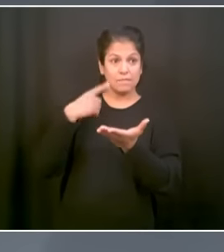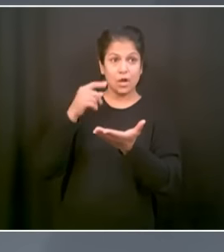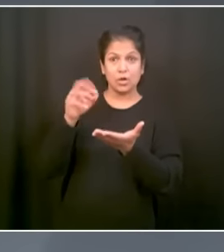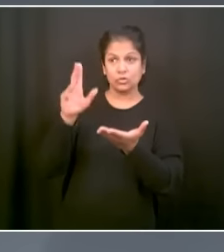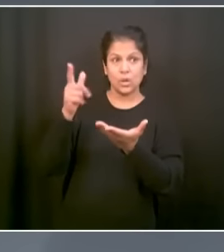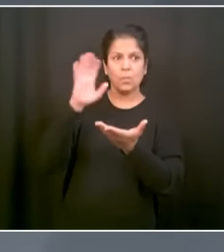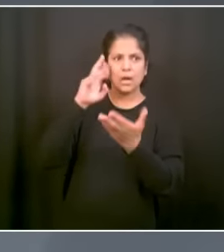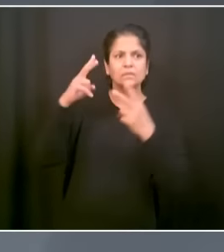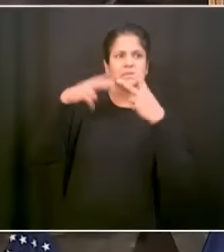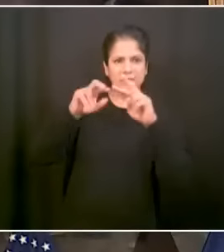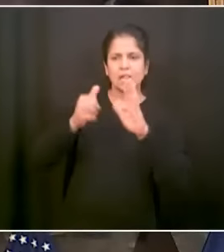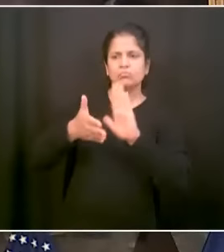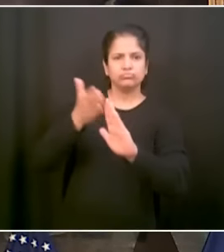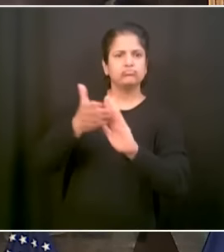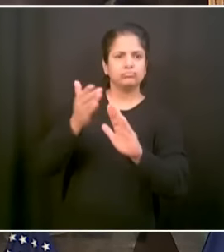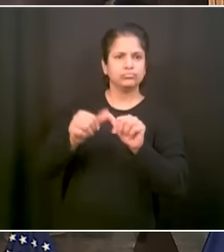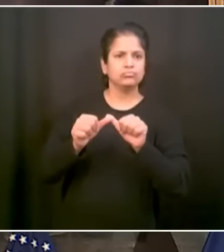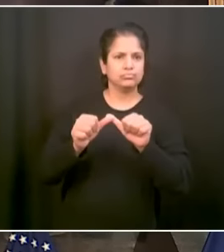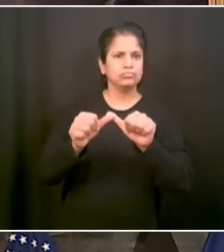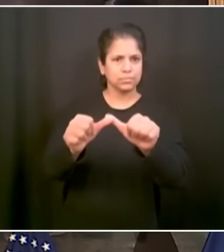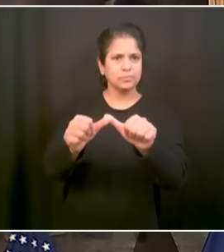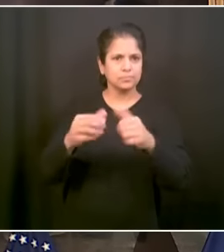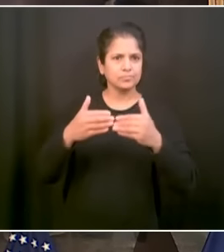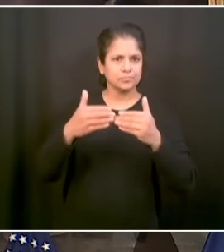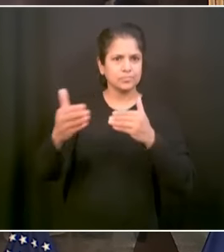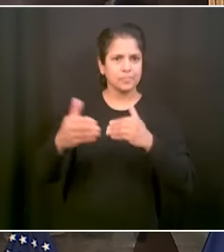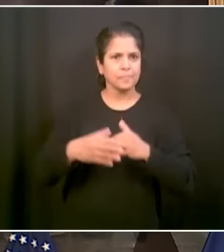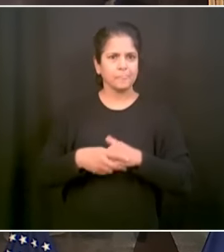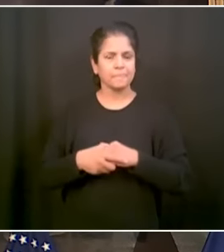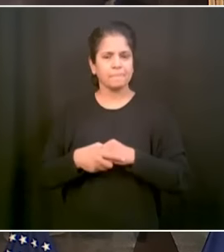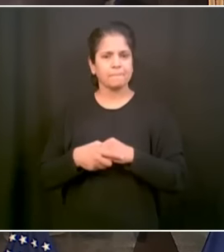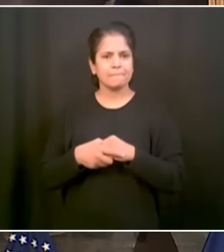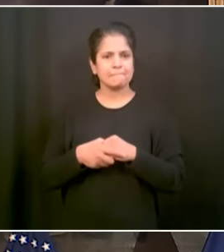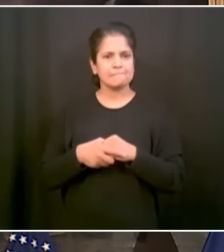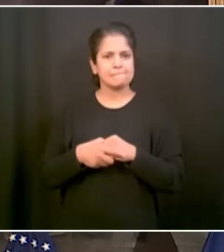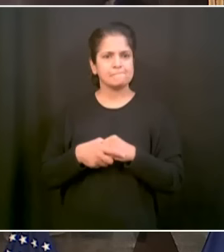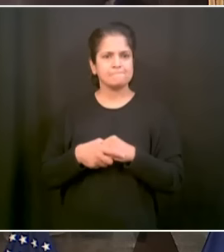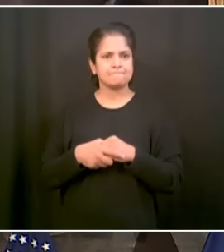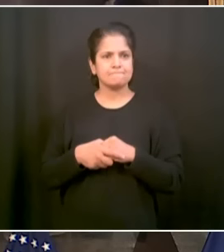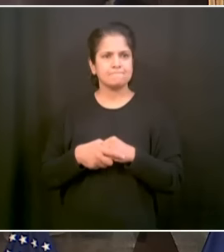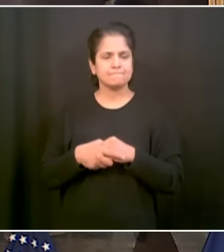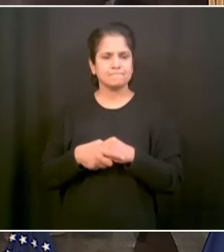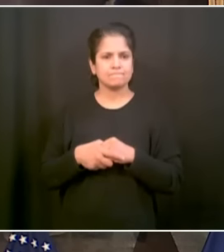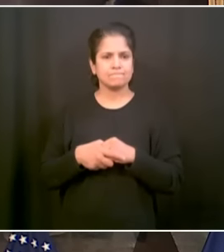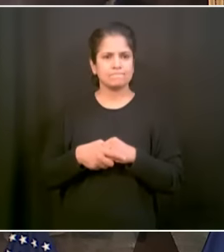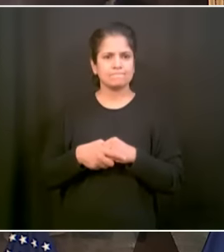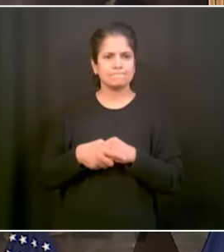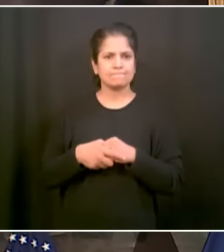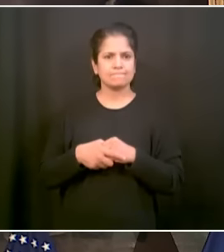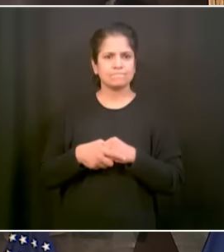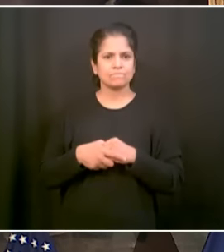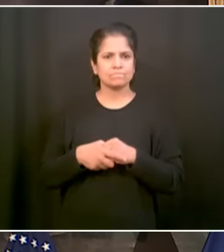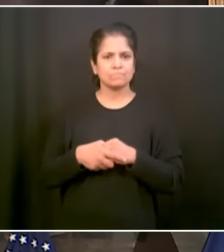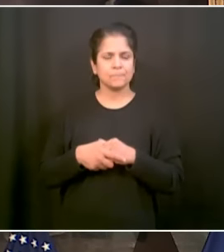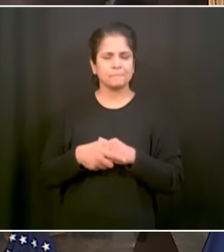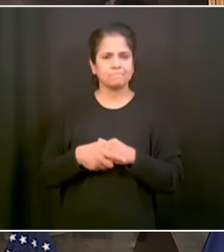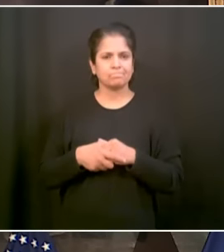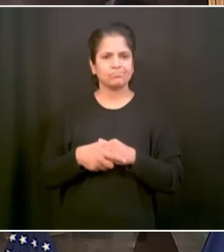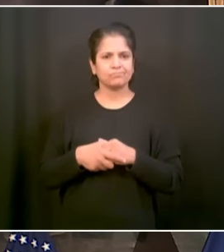don't, given that their focus is counterterrorism also, that you don't want them at protests for now. Have you said that, and why